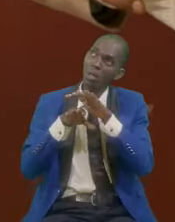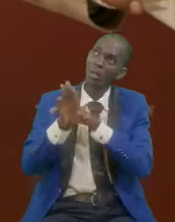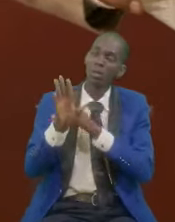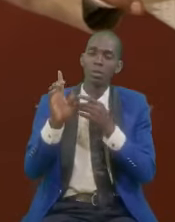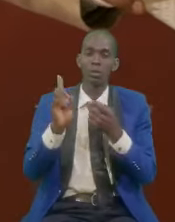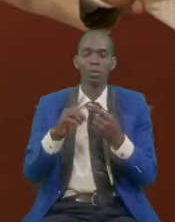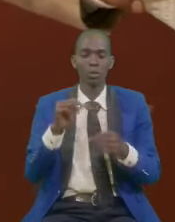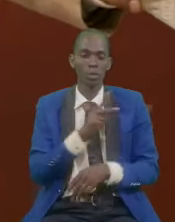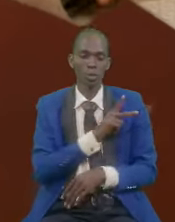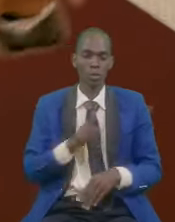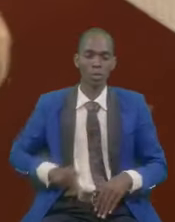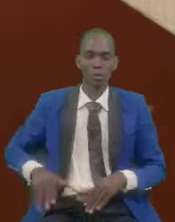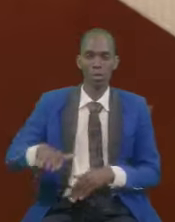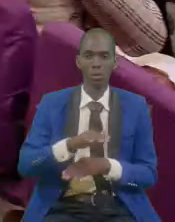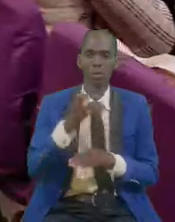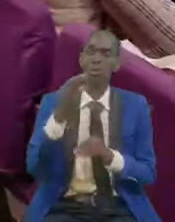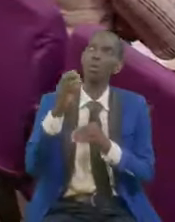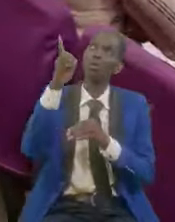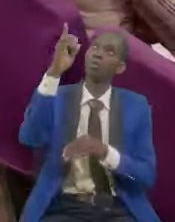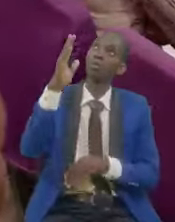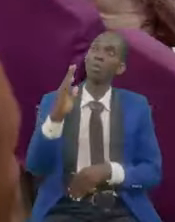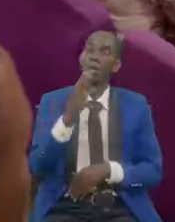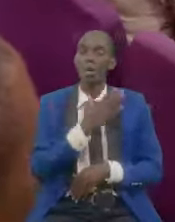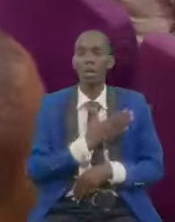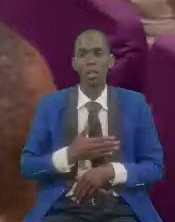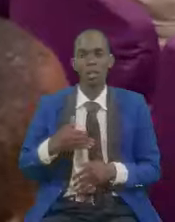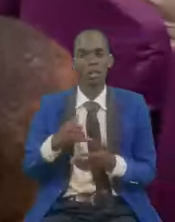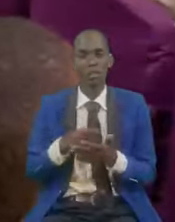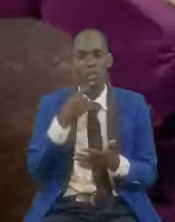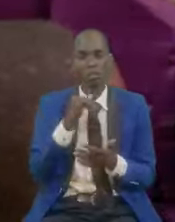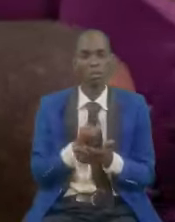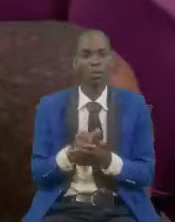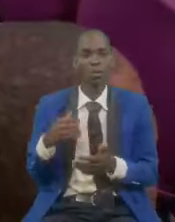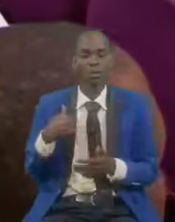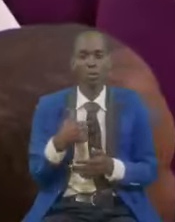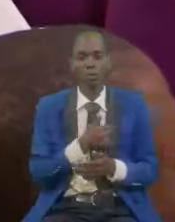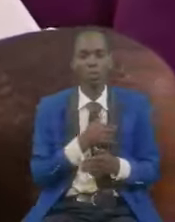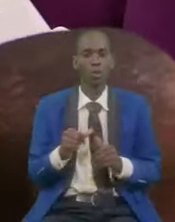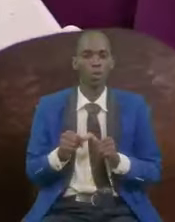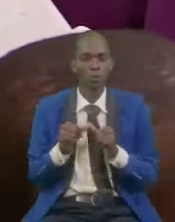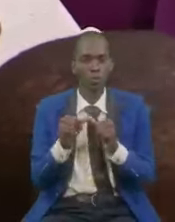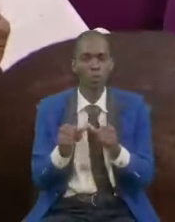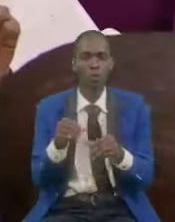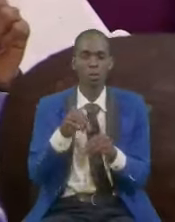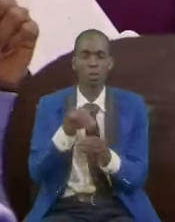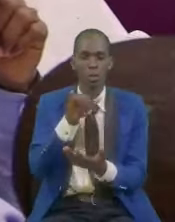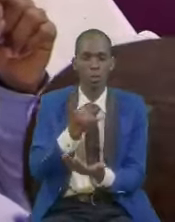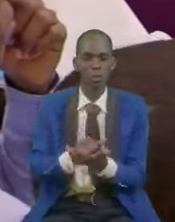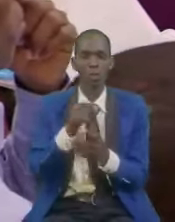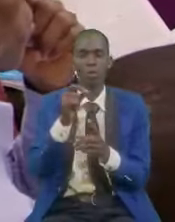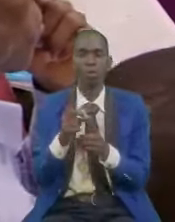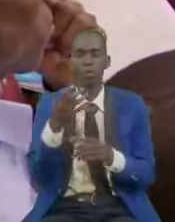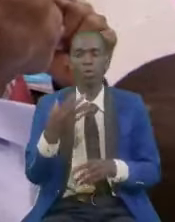the kingdom of God. And he says, we continue in that word